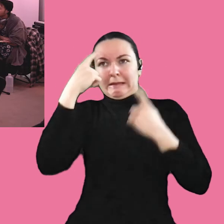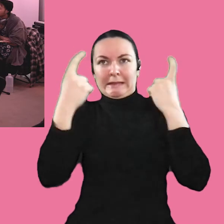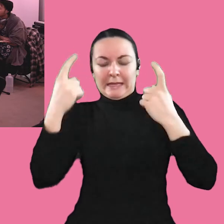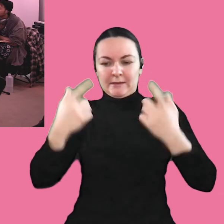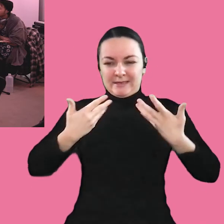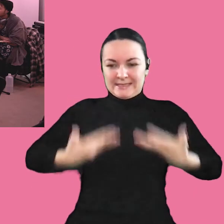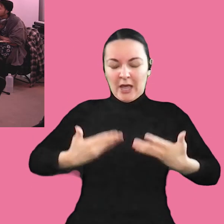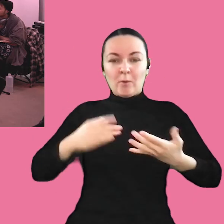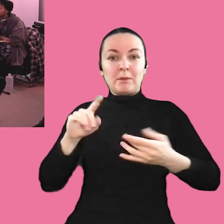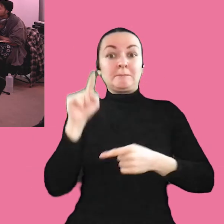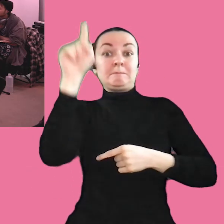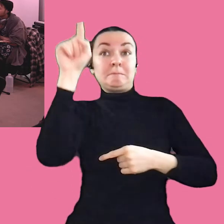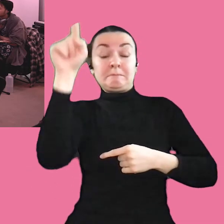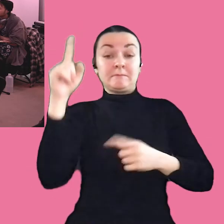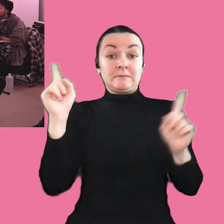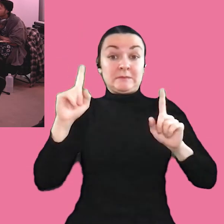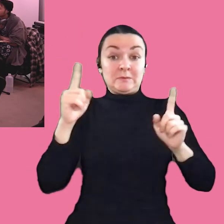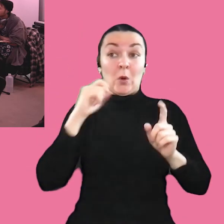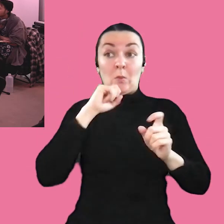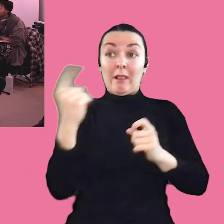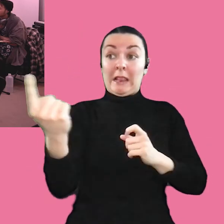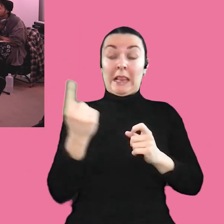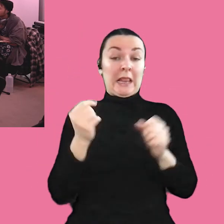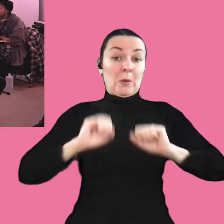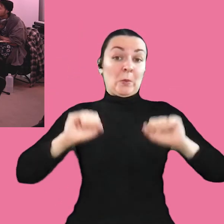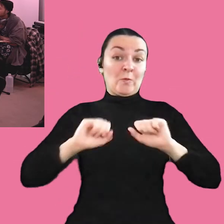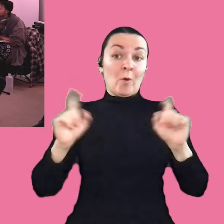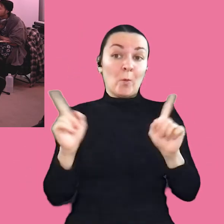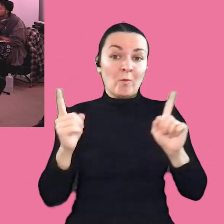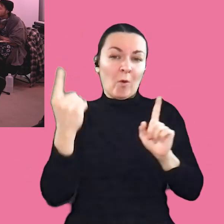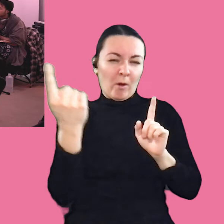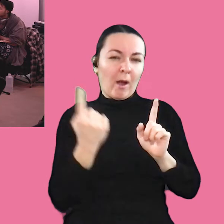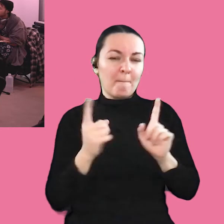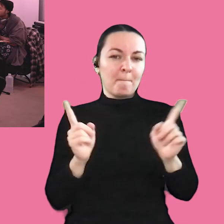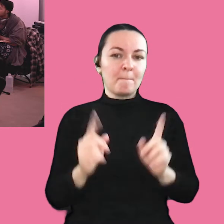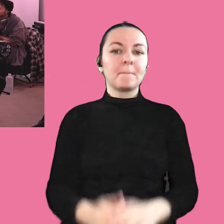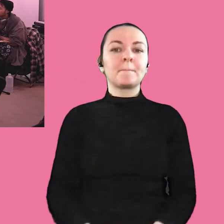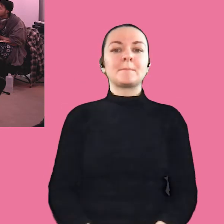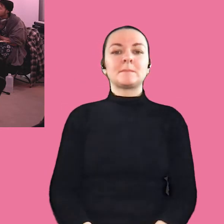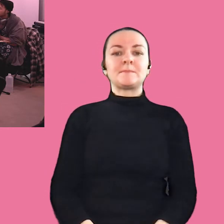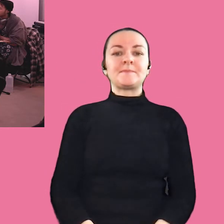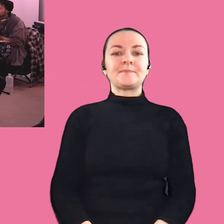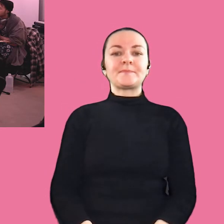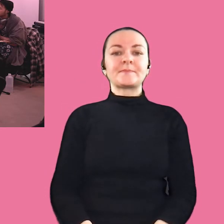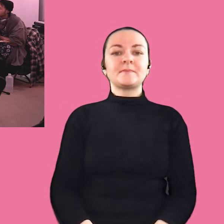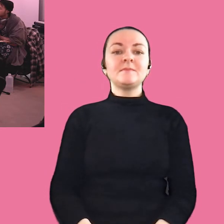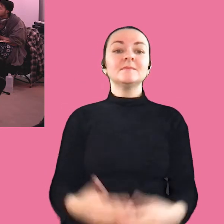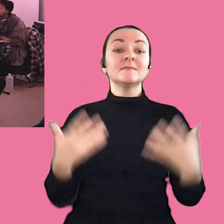now and beyond the present, and to start thinking into what future awaits us.